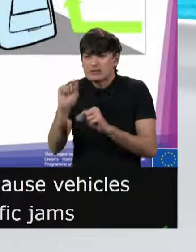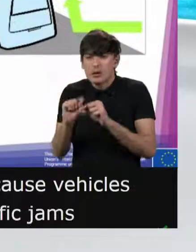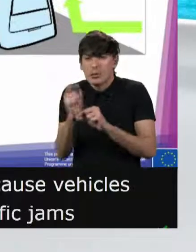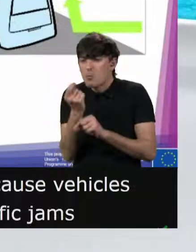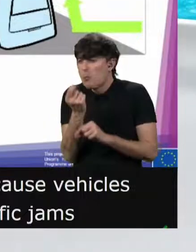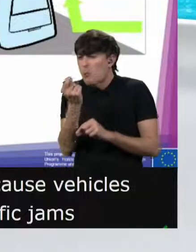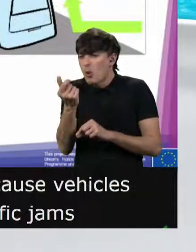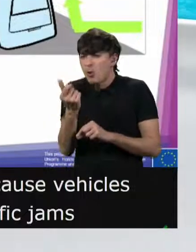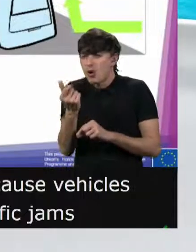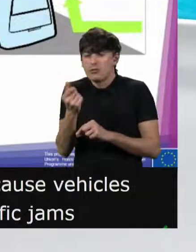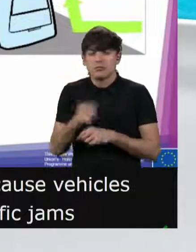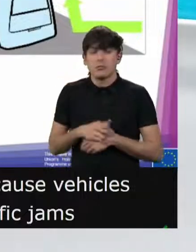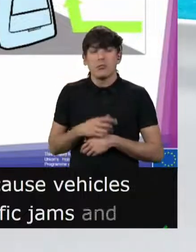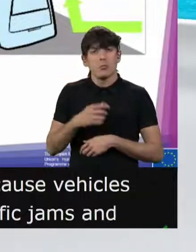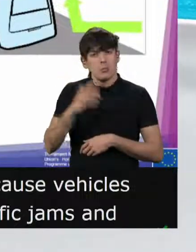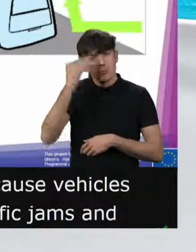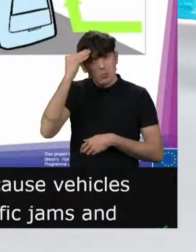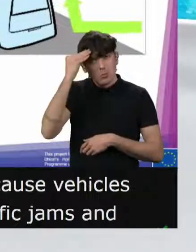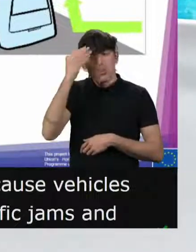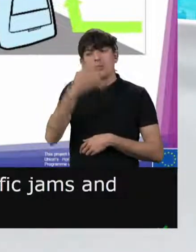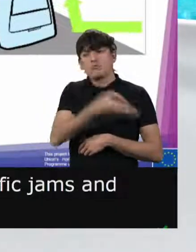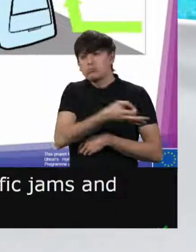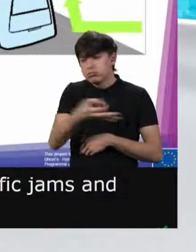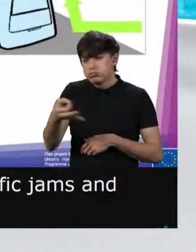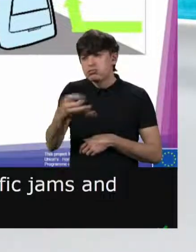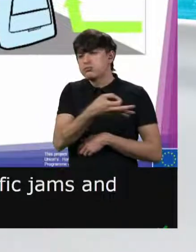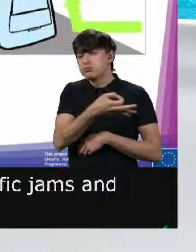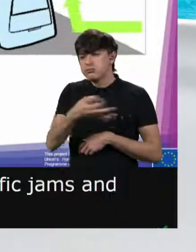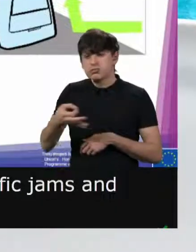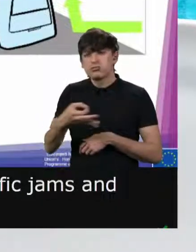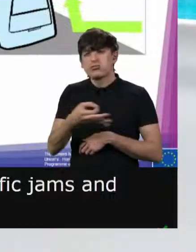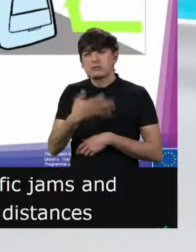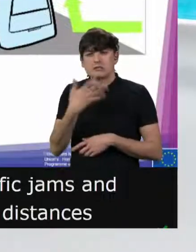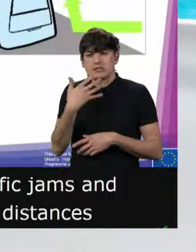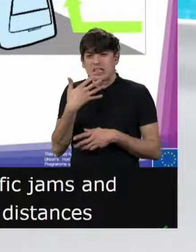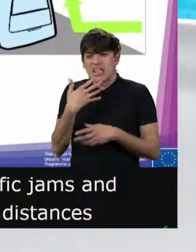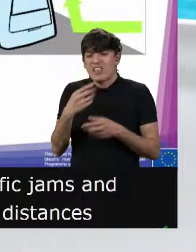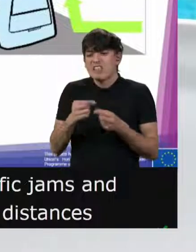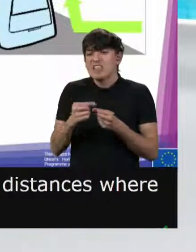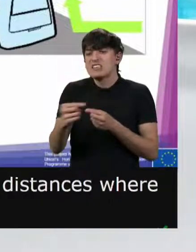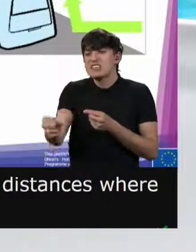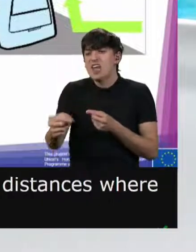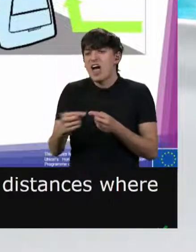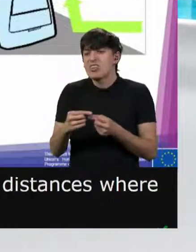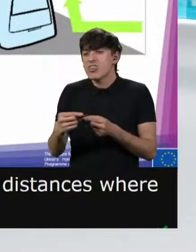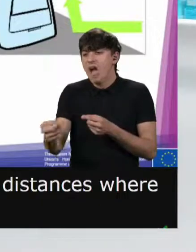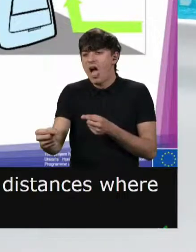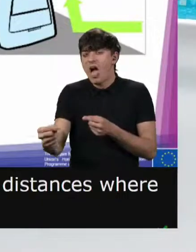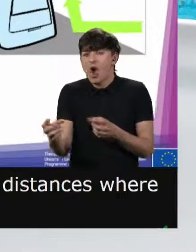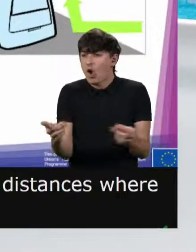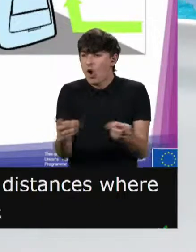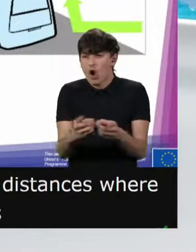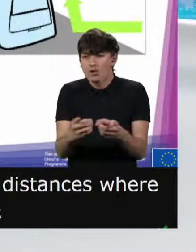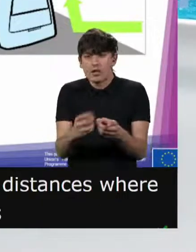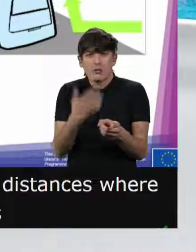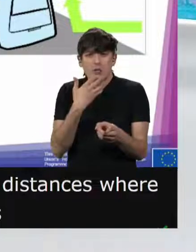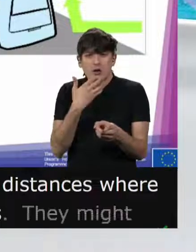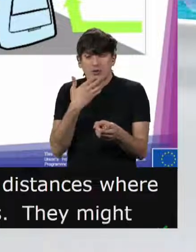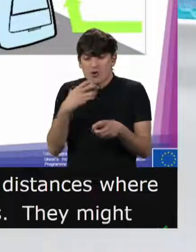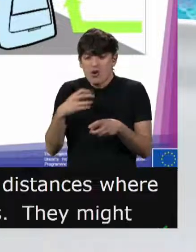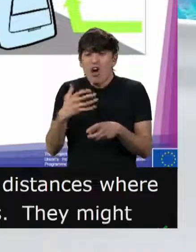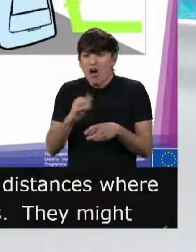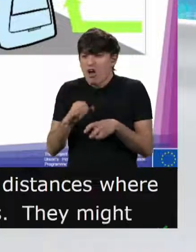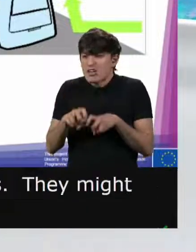effective over short distances where there are single steps or small numbers of steps. They might avoid the need for any other means